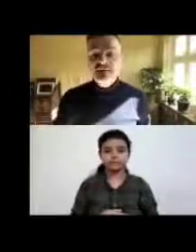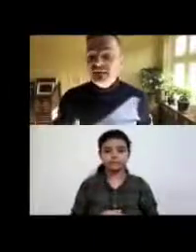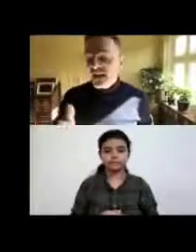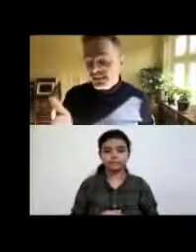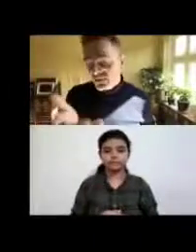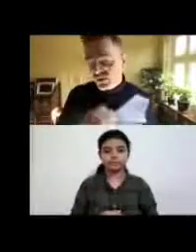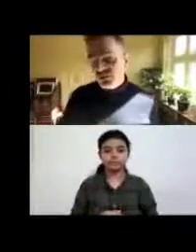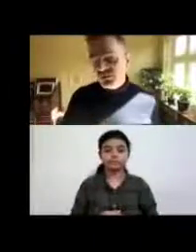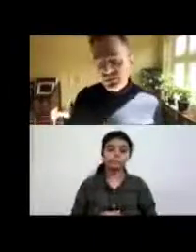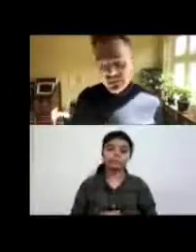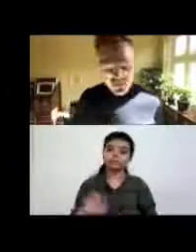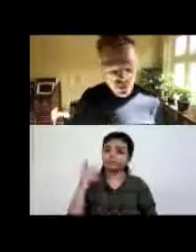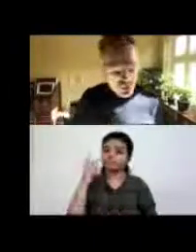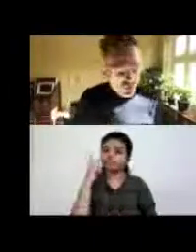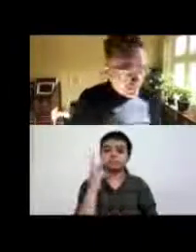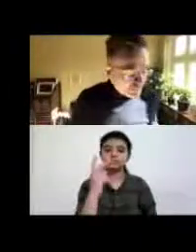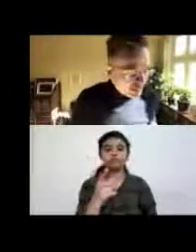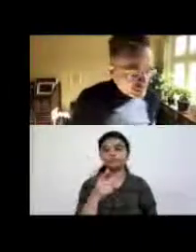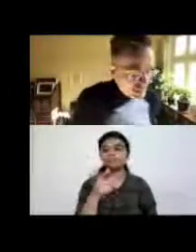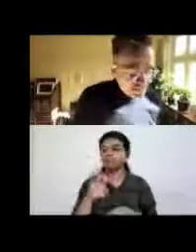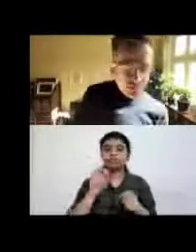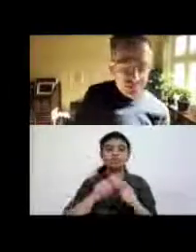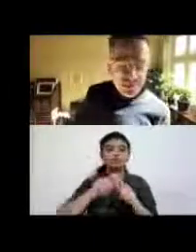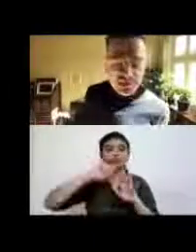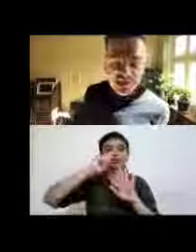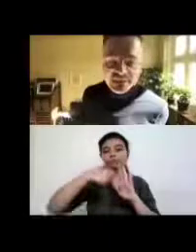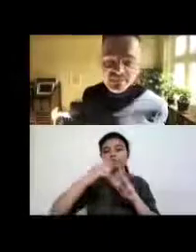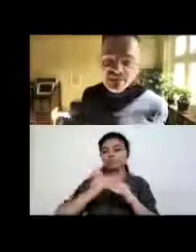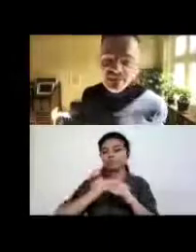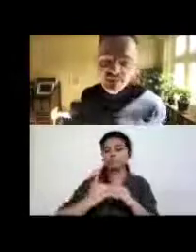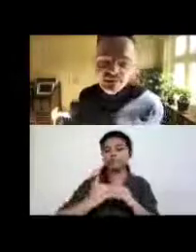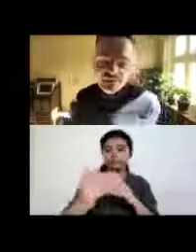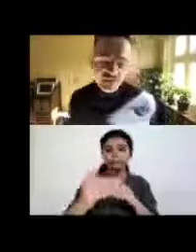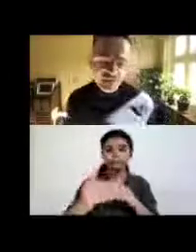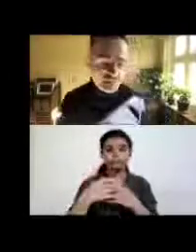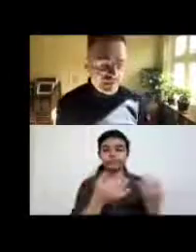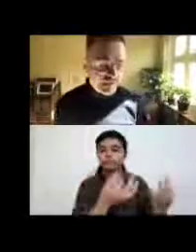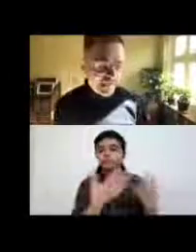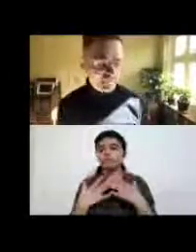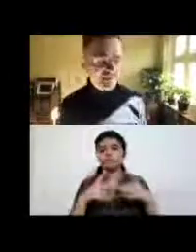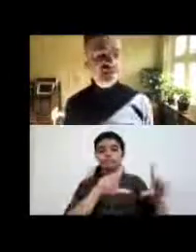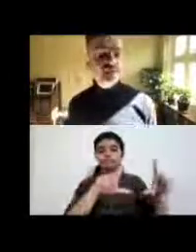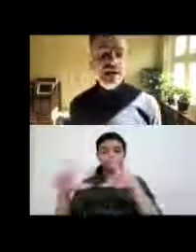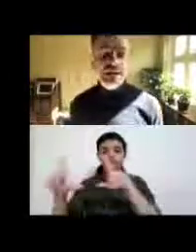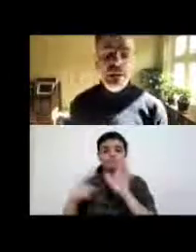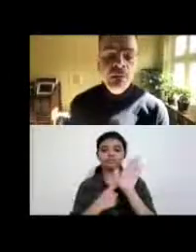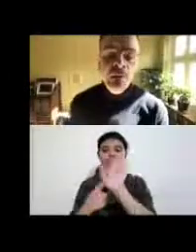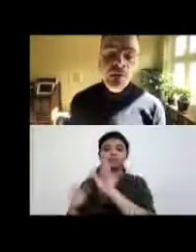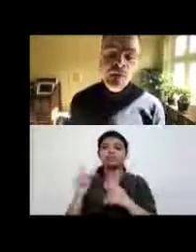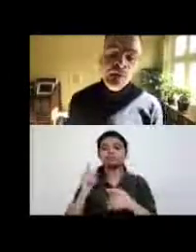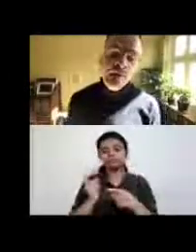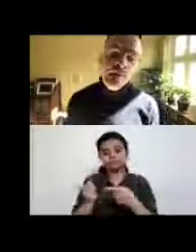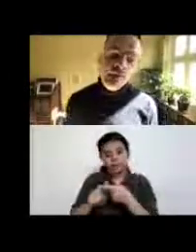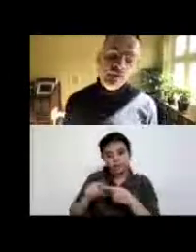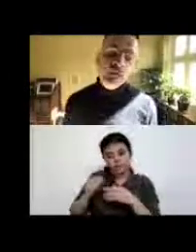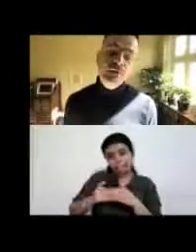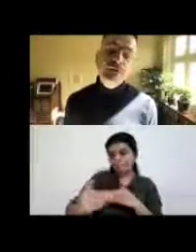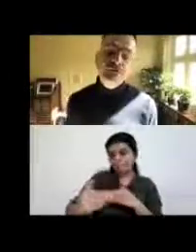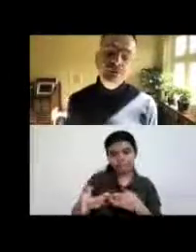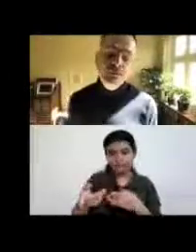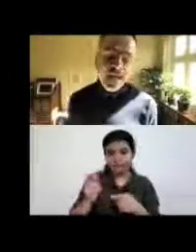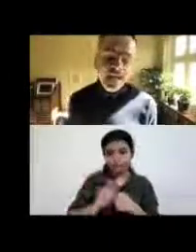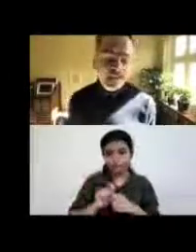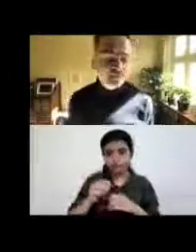So, and the nice also, this is an ongoing project, a special exhibition, which is still happening right now on